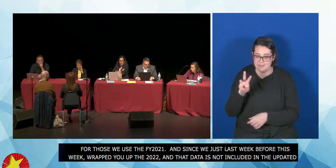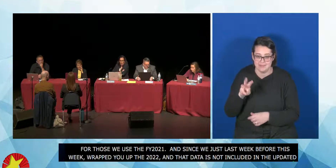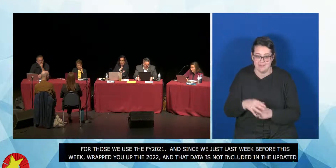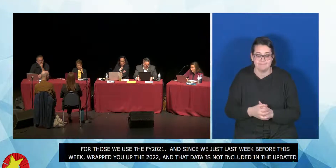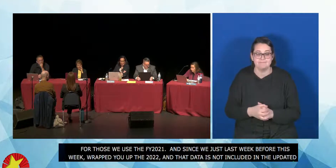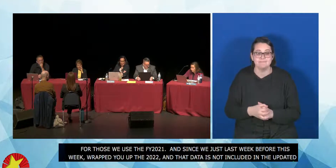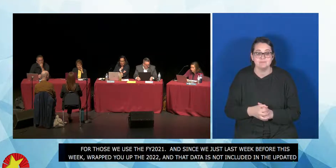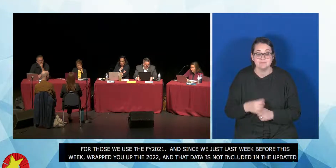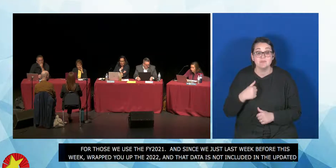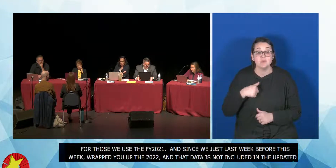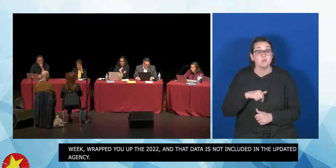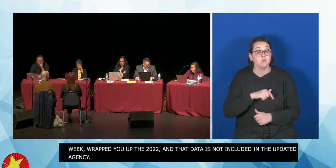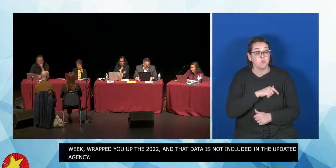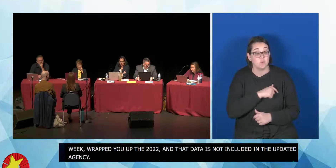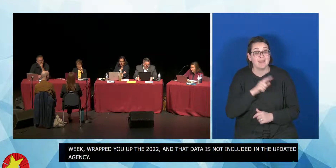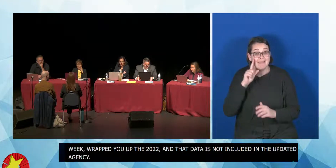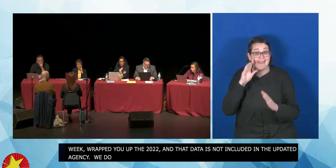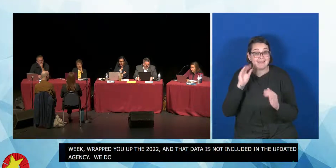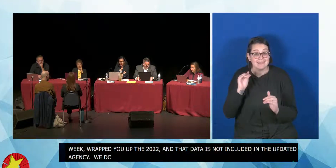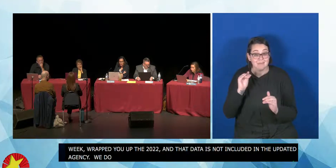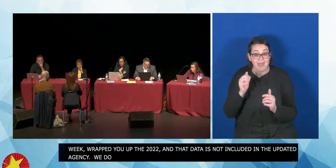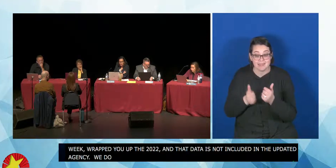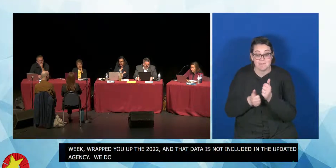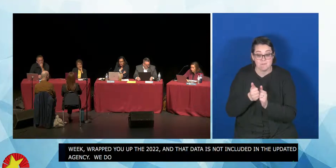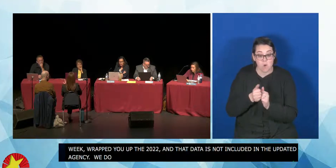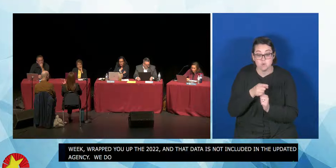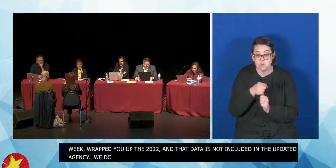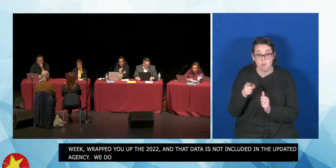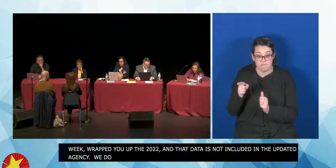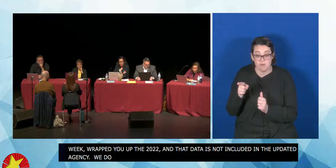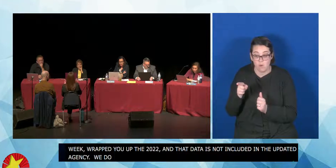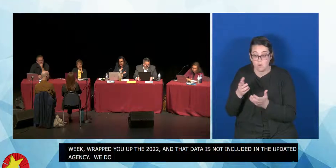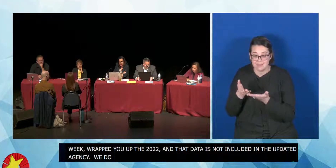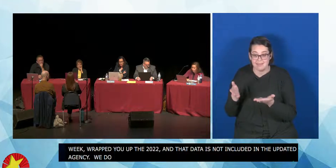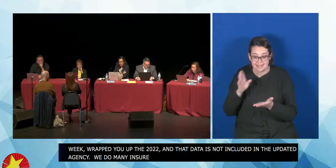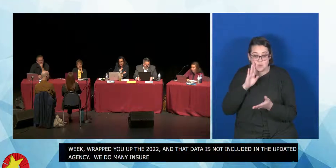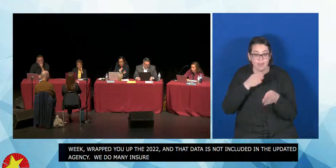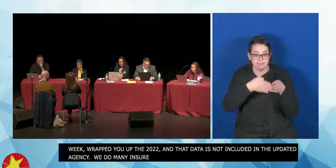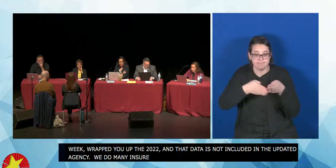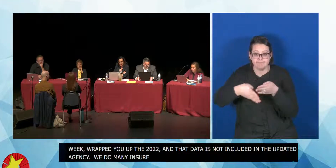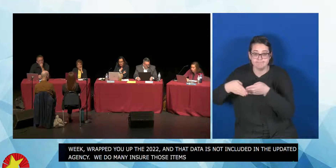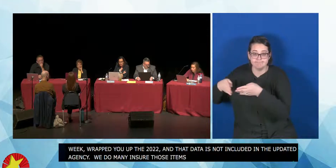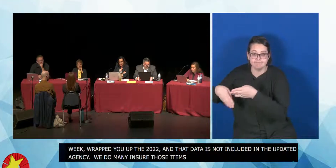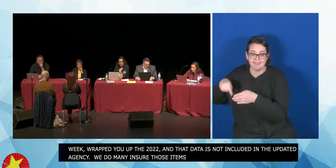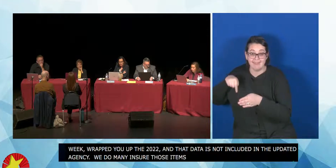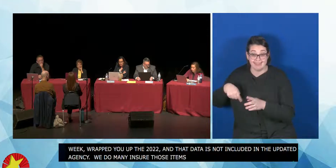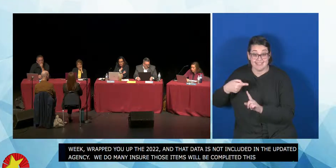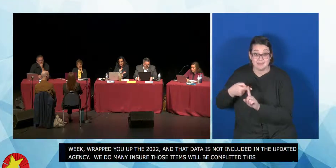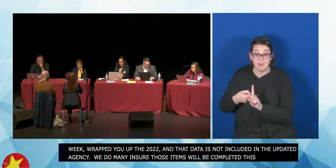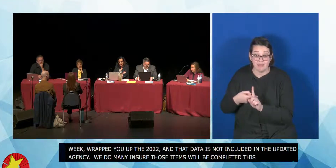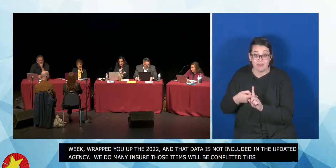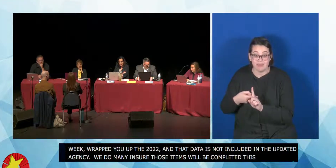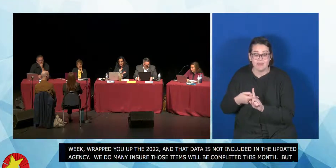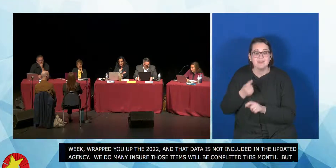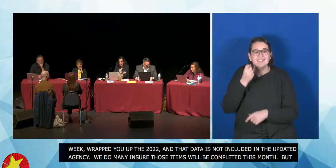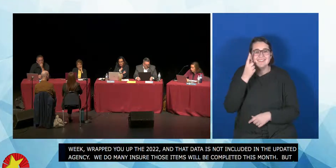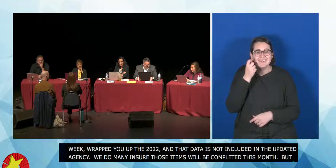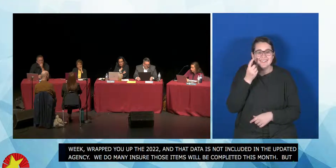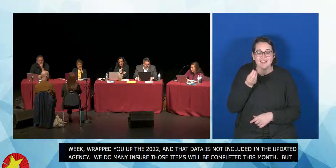do anticipate most of those items being completed this month, but there are a